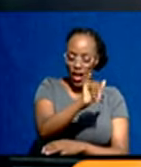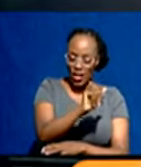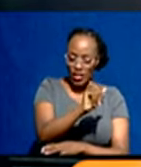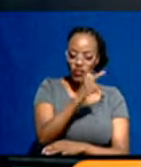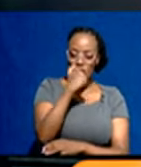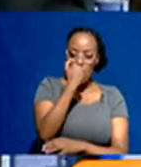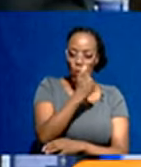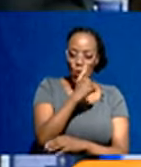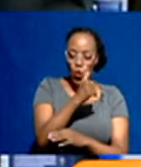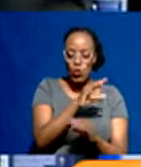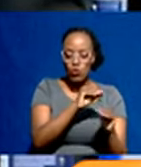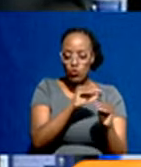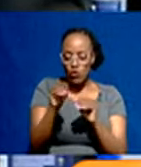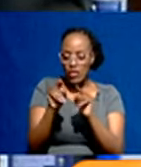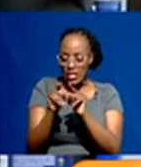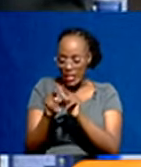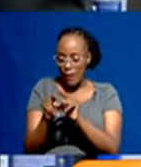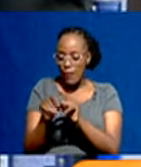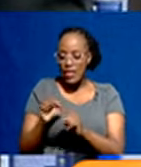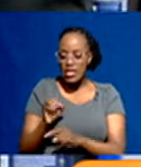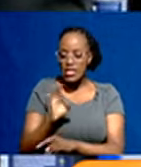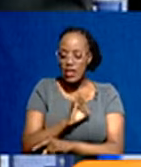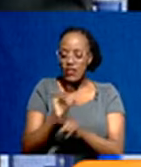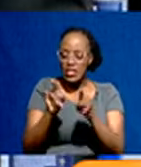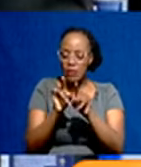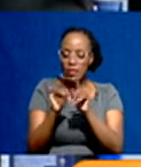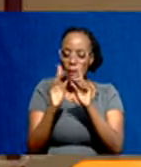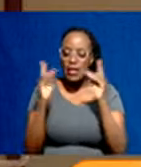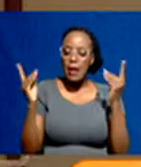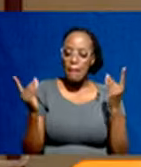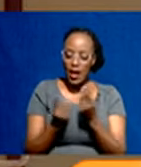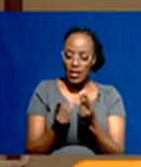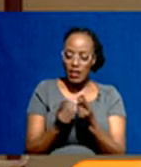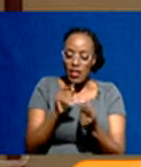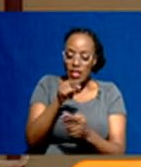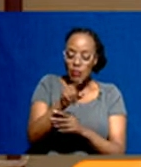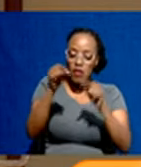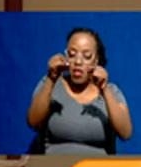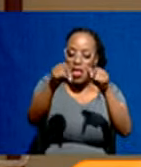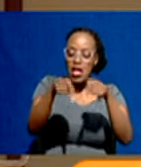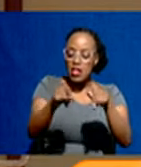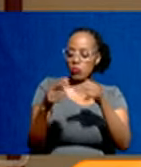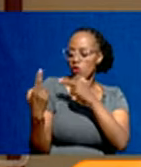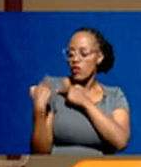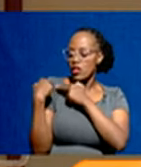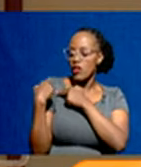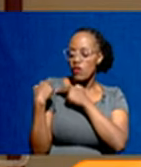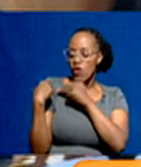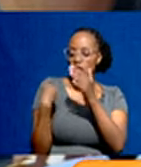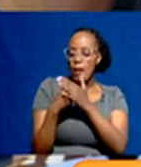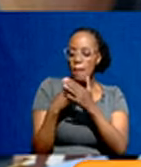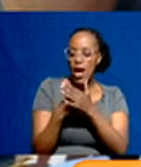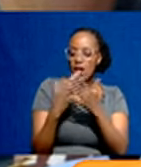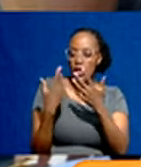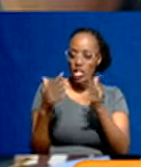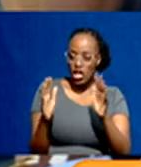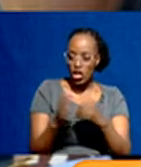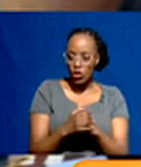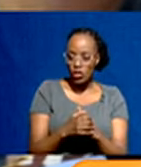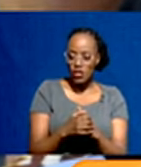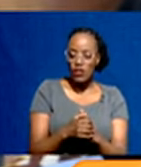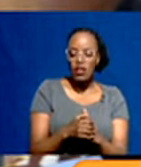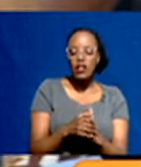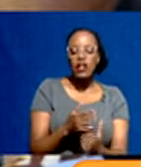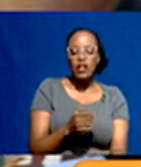the same officers within the finance department despite them being blamed over the financial statements. Shale Ibrahim